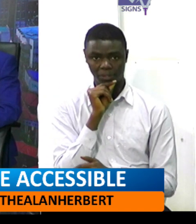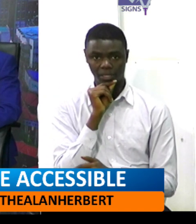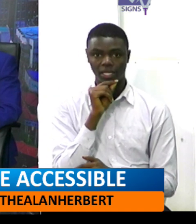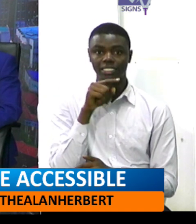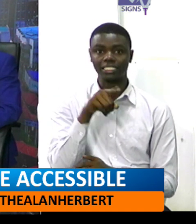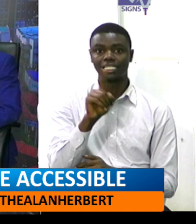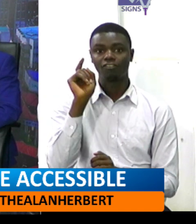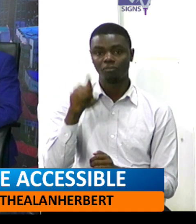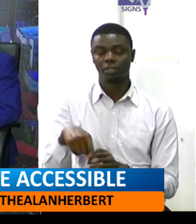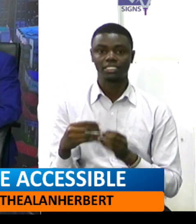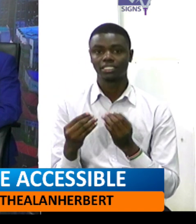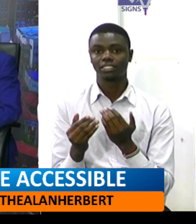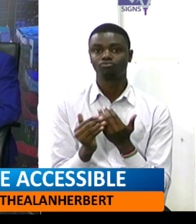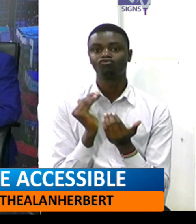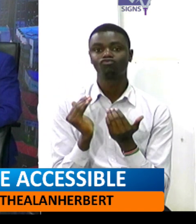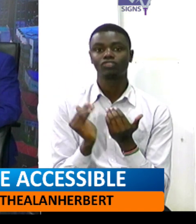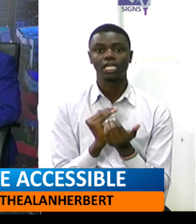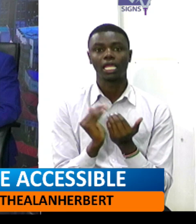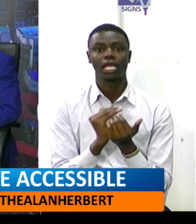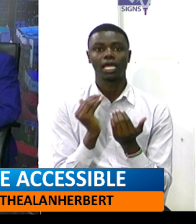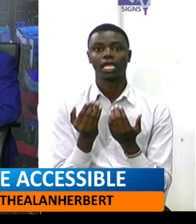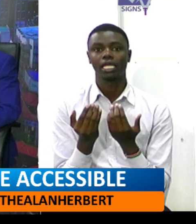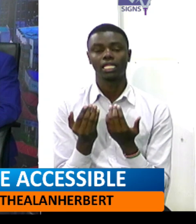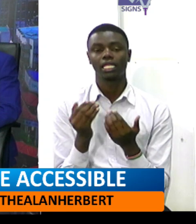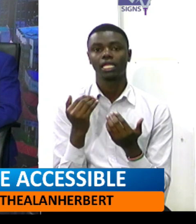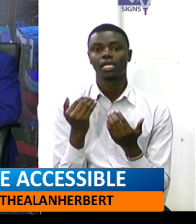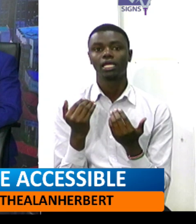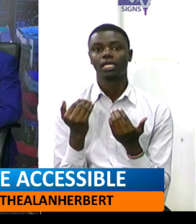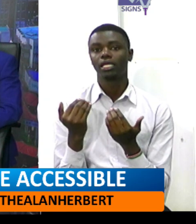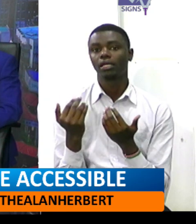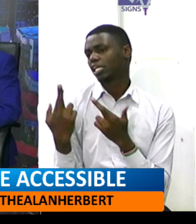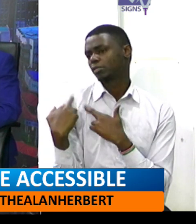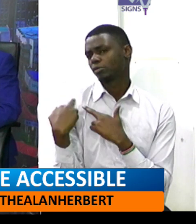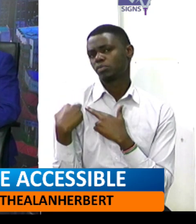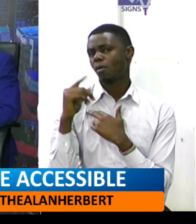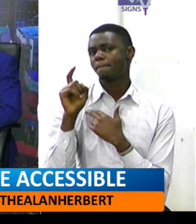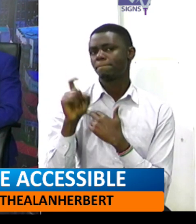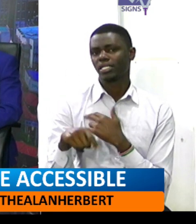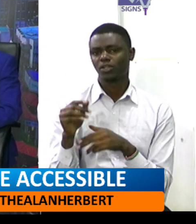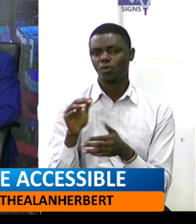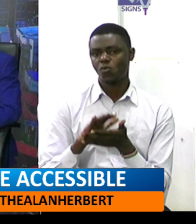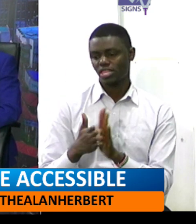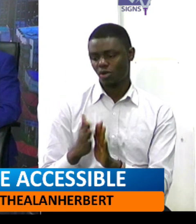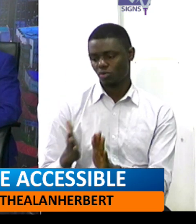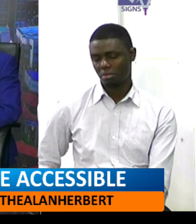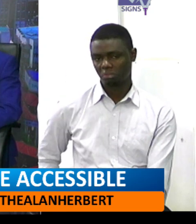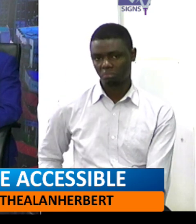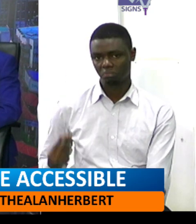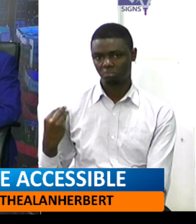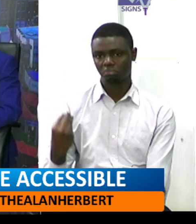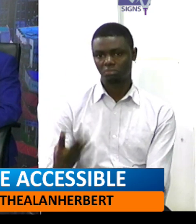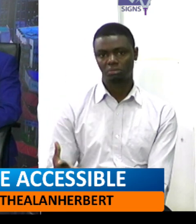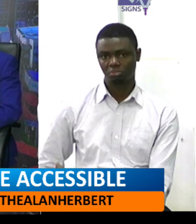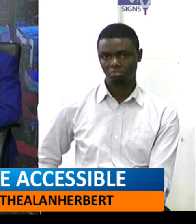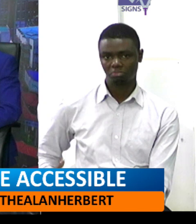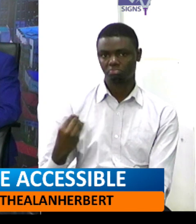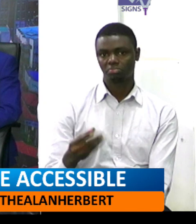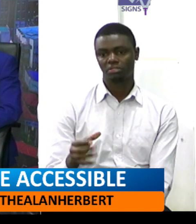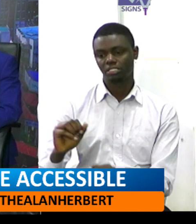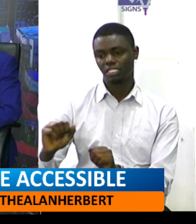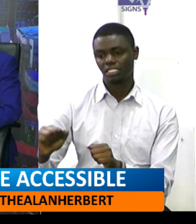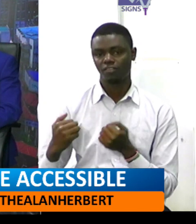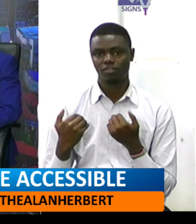should be able to meet the obligation without having to dig deeper into any little money or any little savings that the